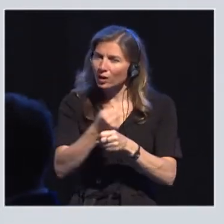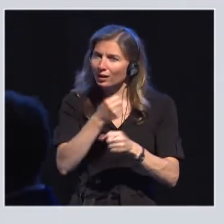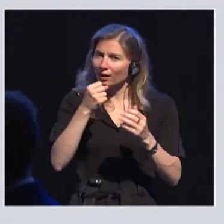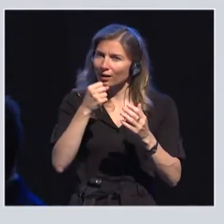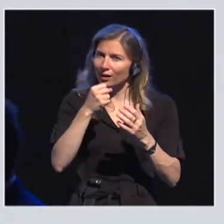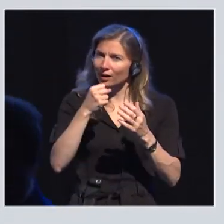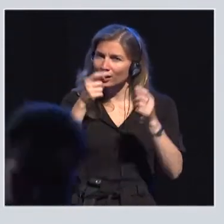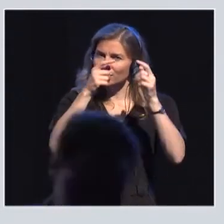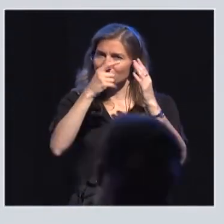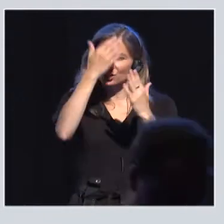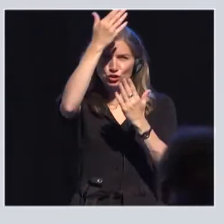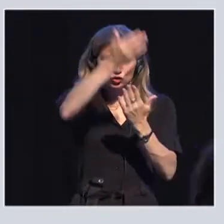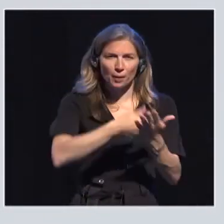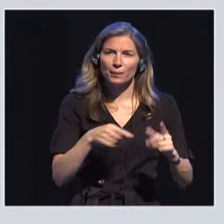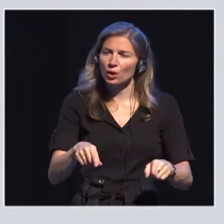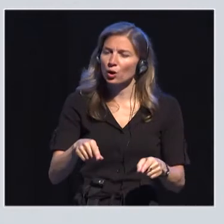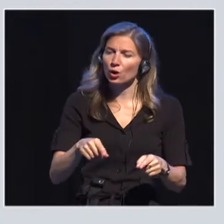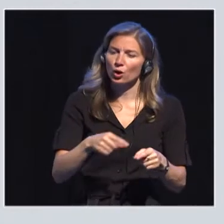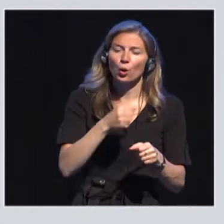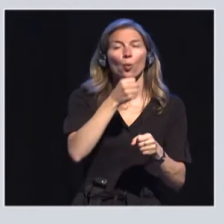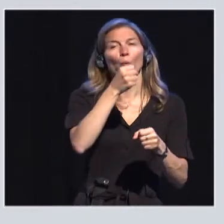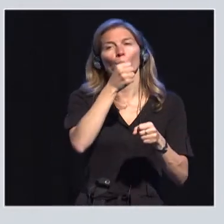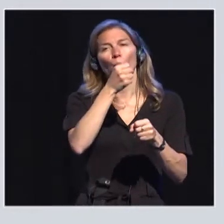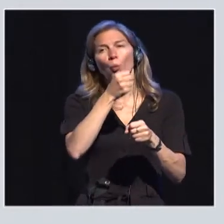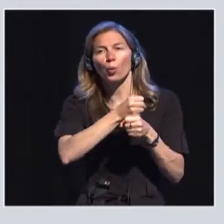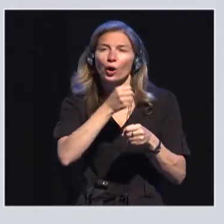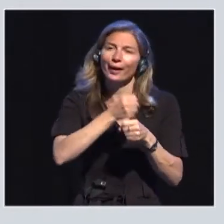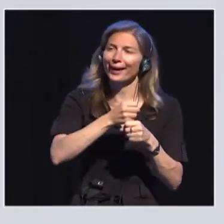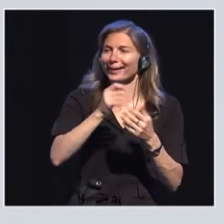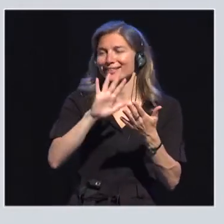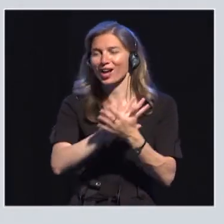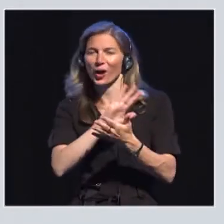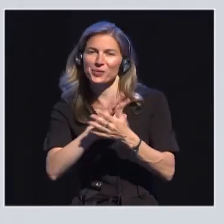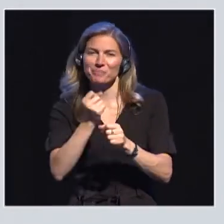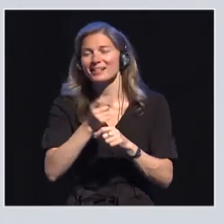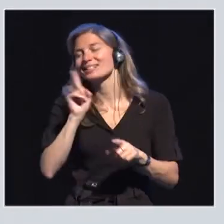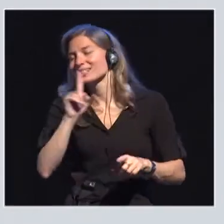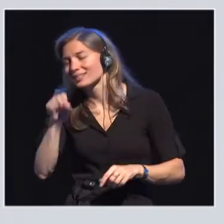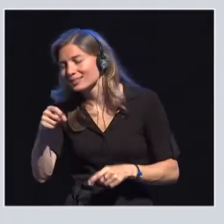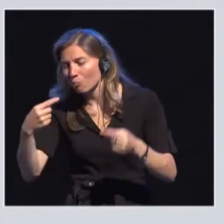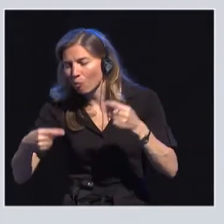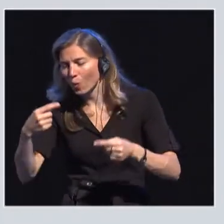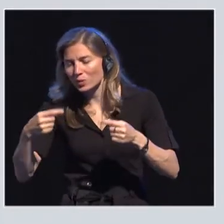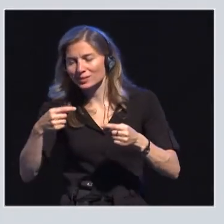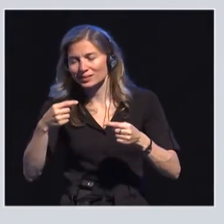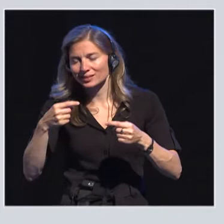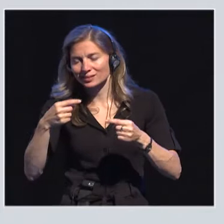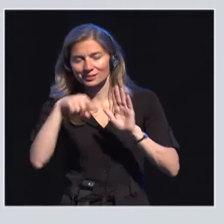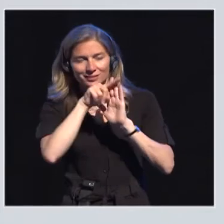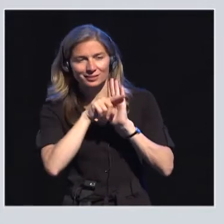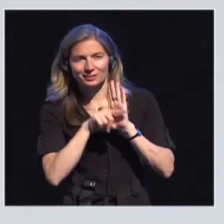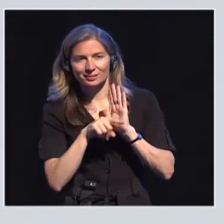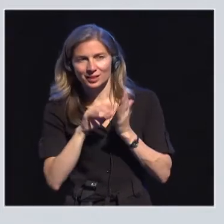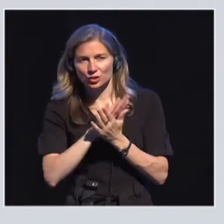development. Nobody's able to understand about stuff working documents, but this is a policy document. And now the